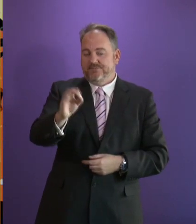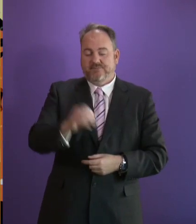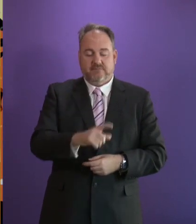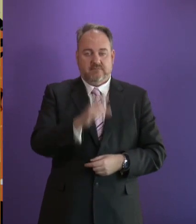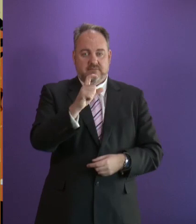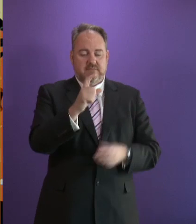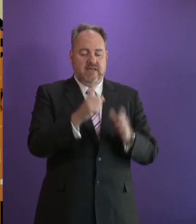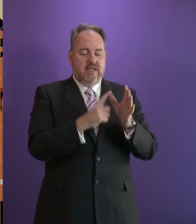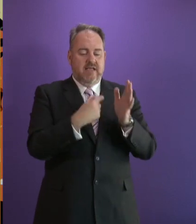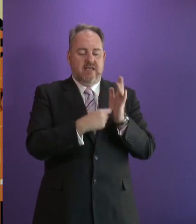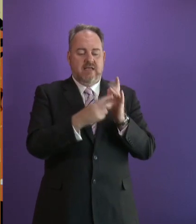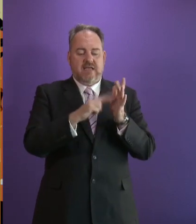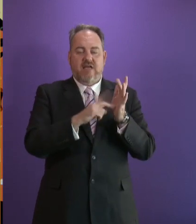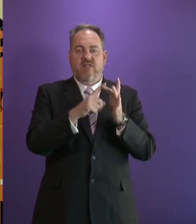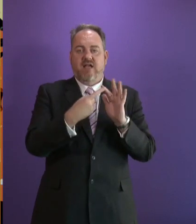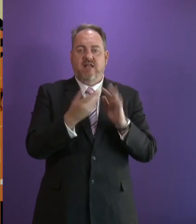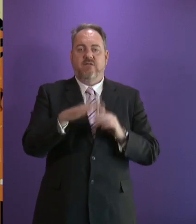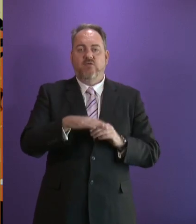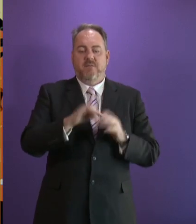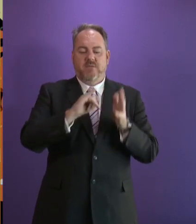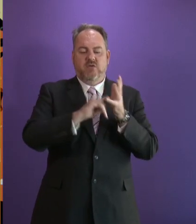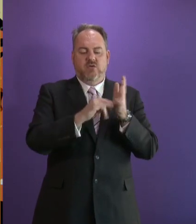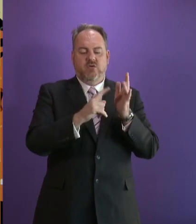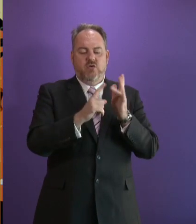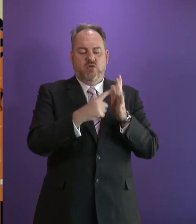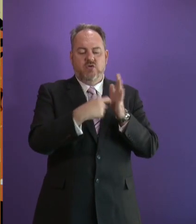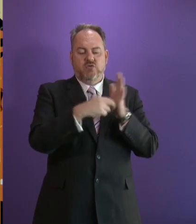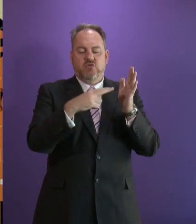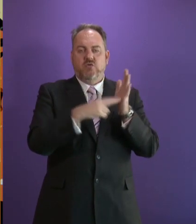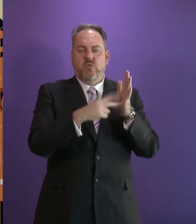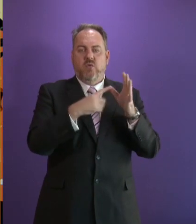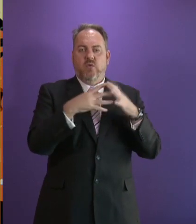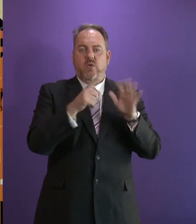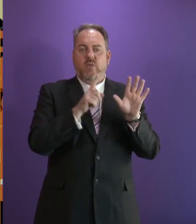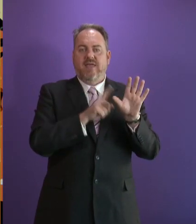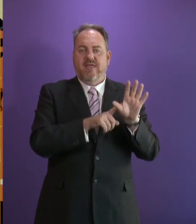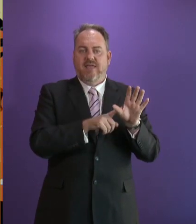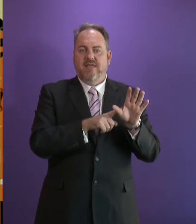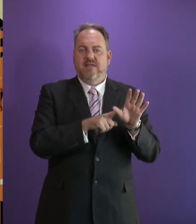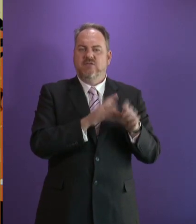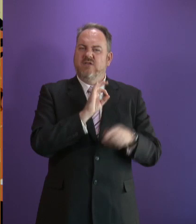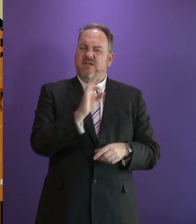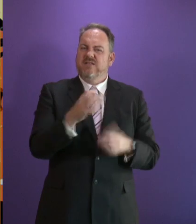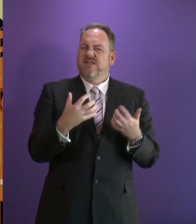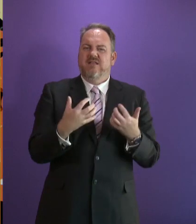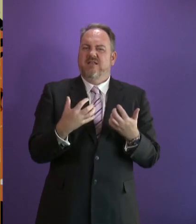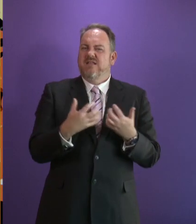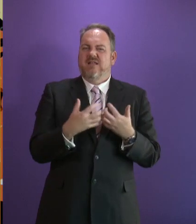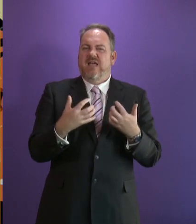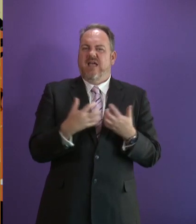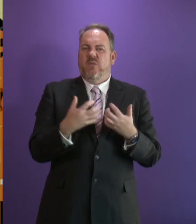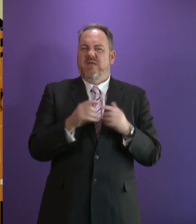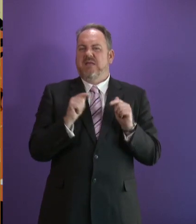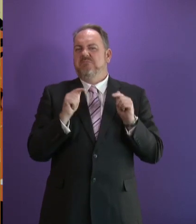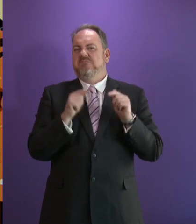Caroline from Stornoway is looking for advice about challenging inherently exclusive